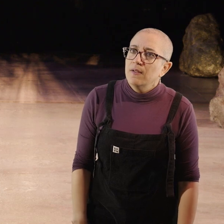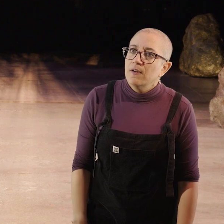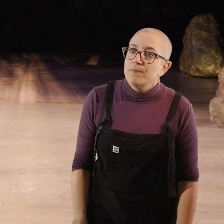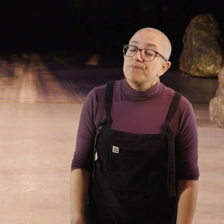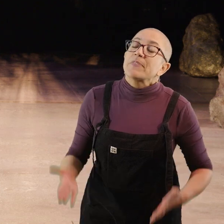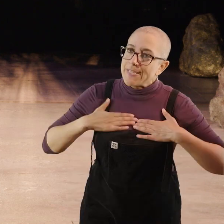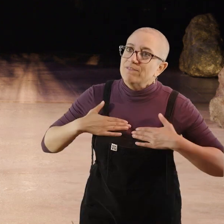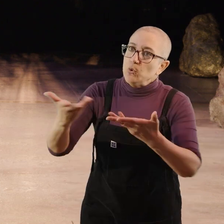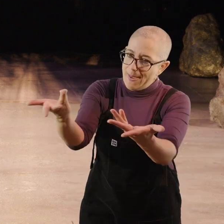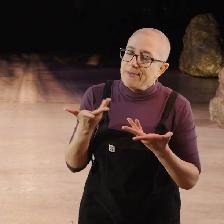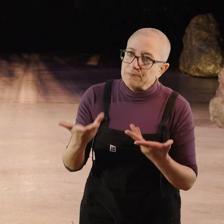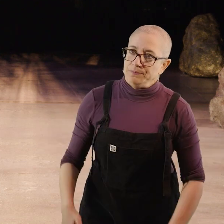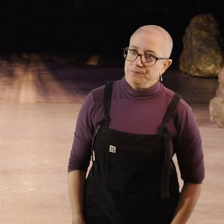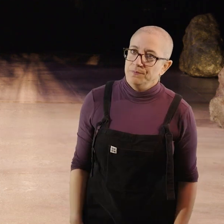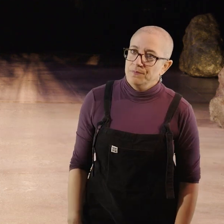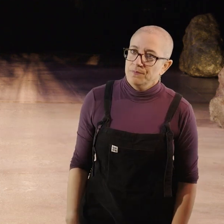Give me the daggers.